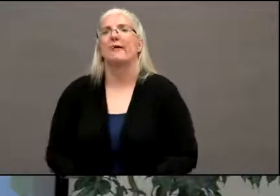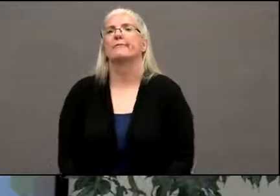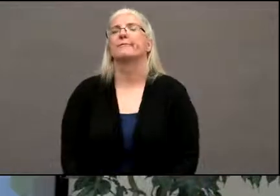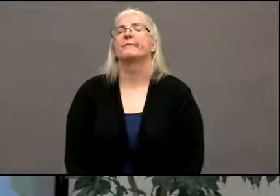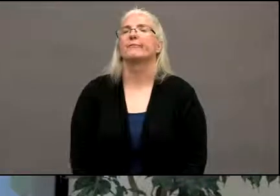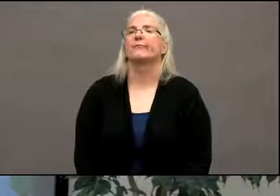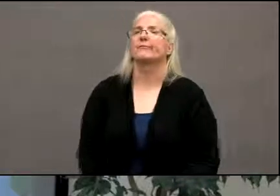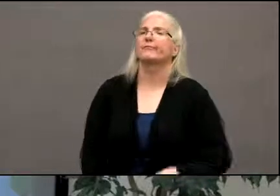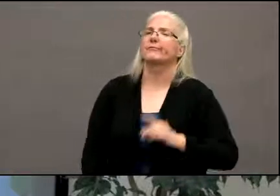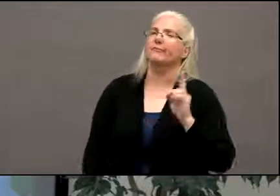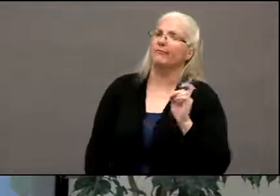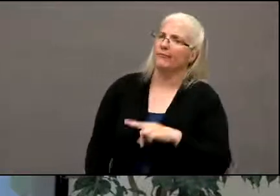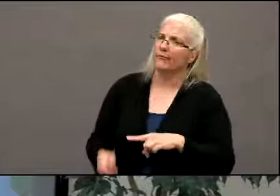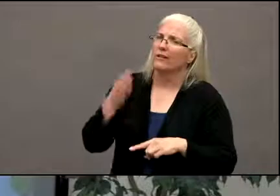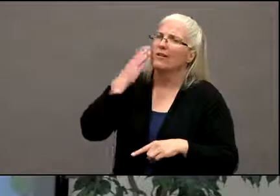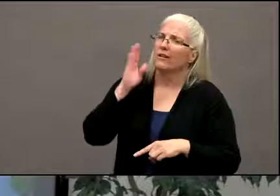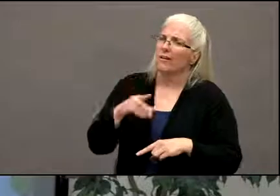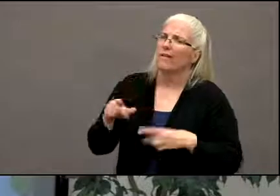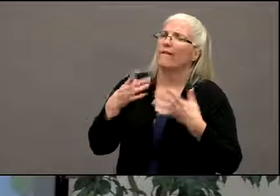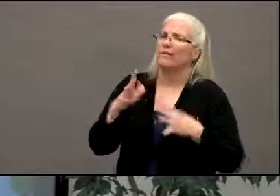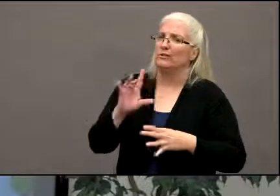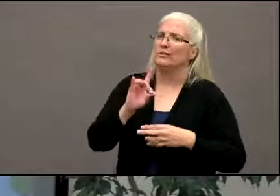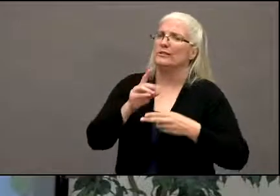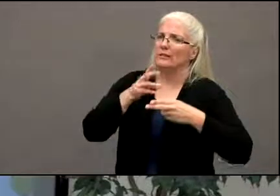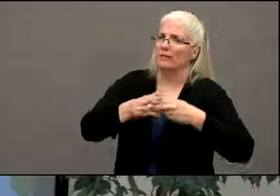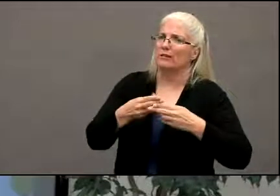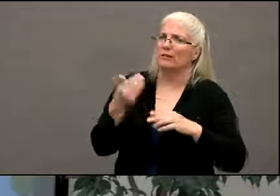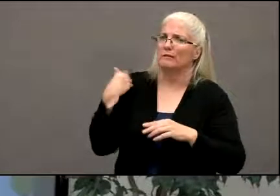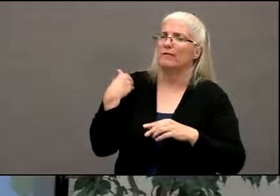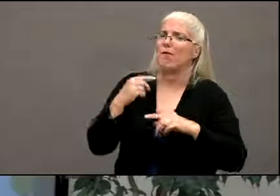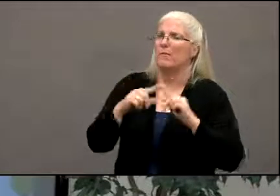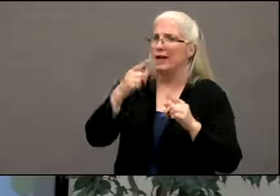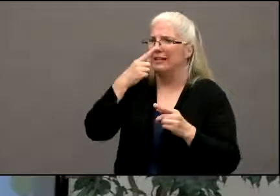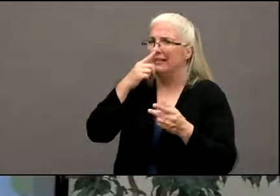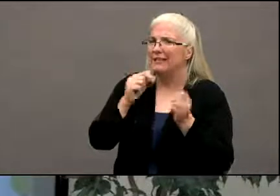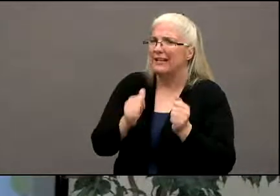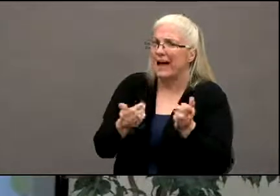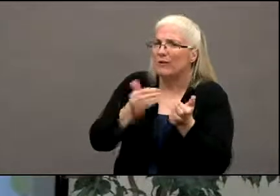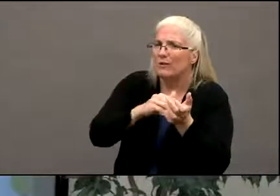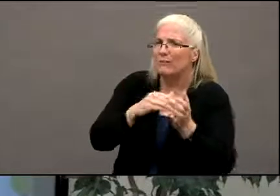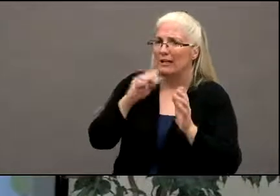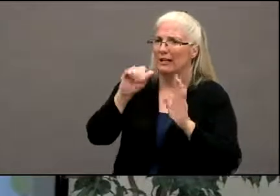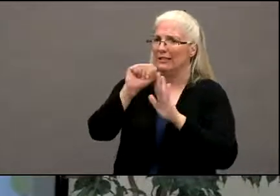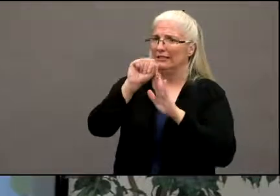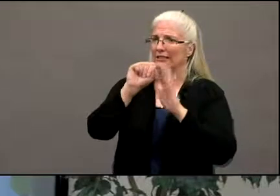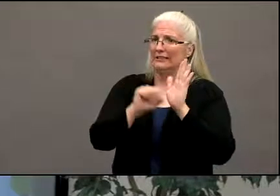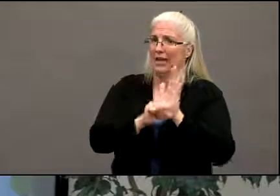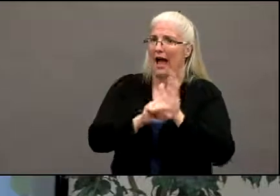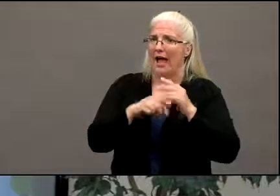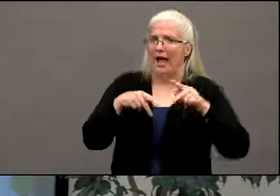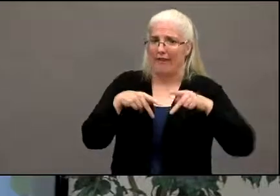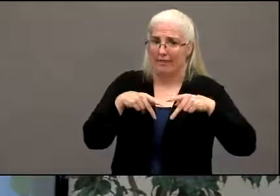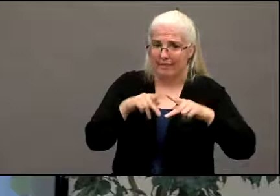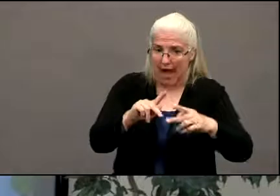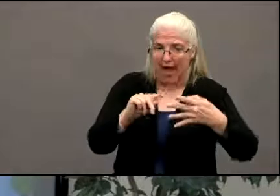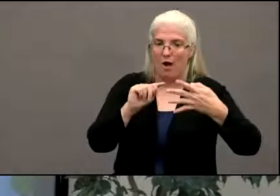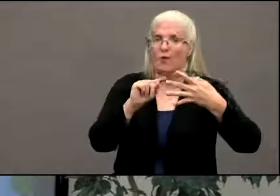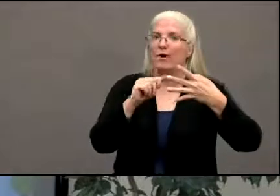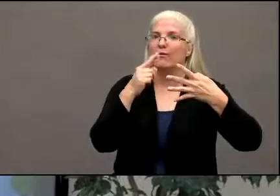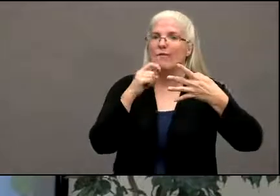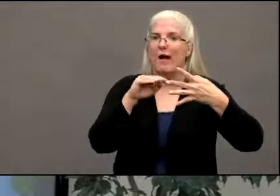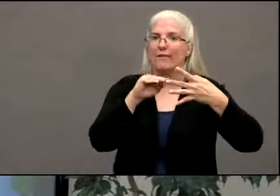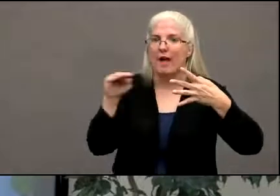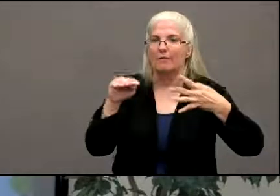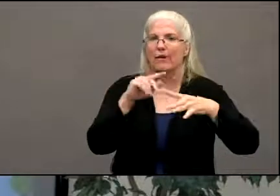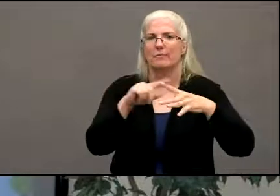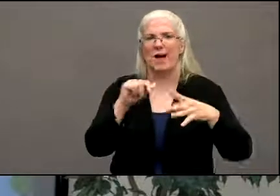said because a lot of people are asking, well, the state is allowing this for the red tier, but that doesn't apply in our